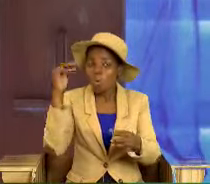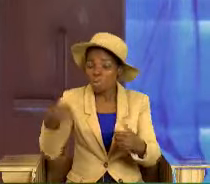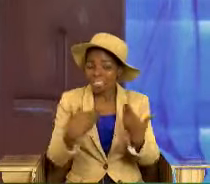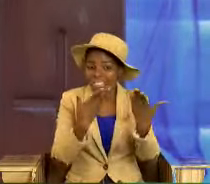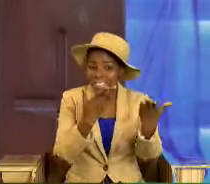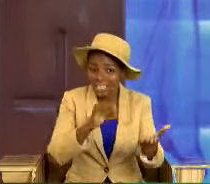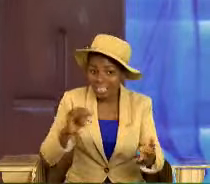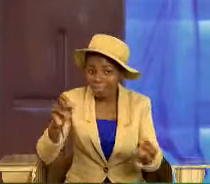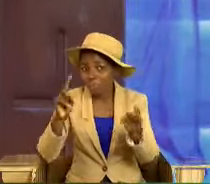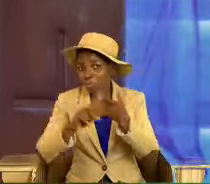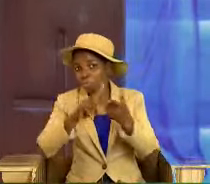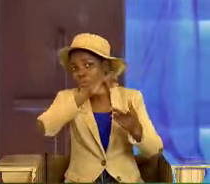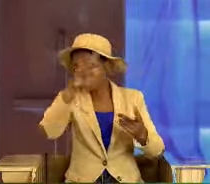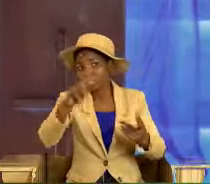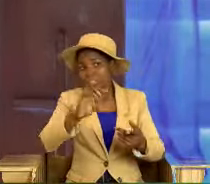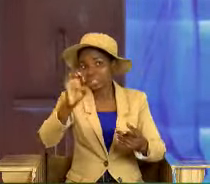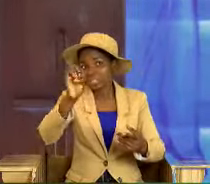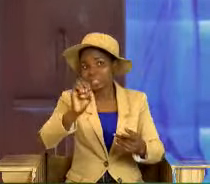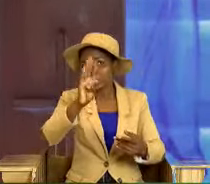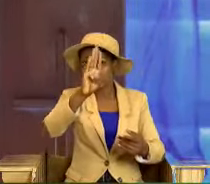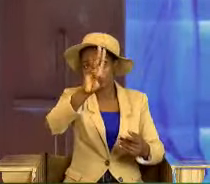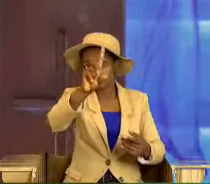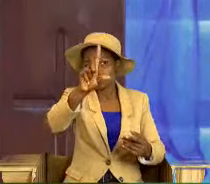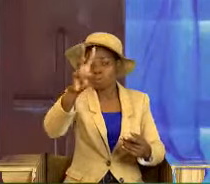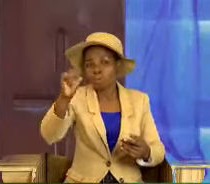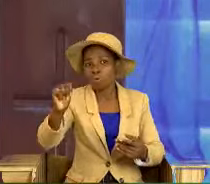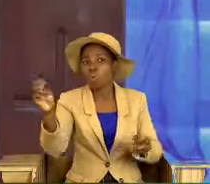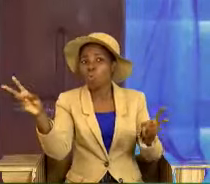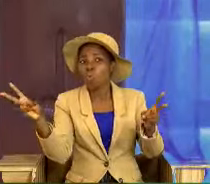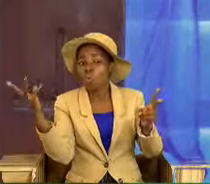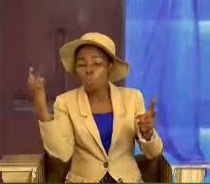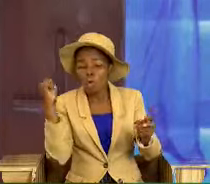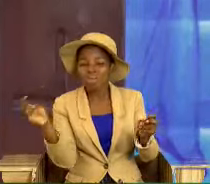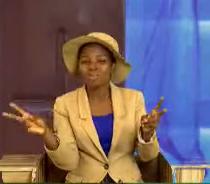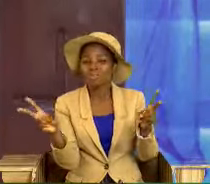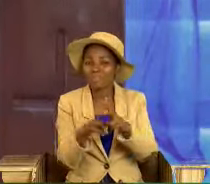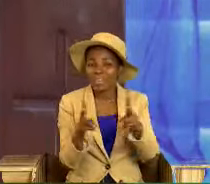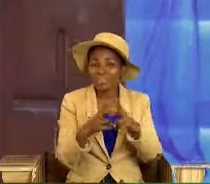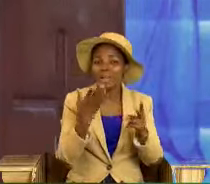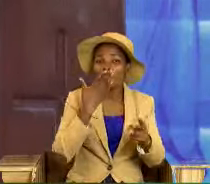inherited was one of the most despised land in